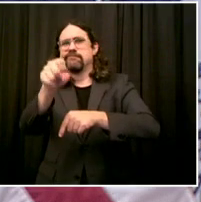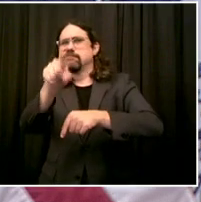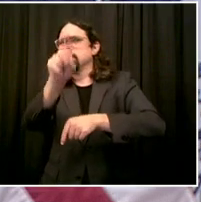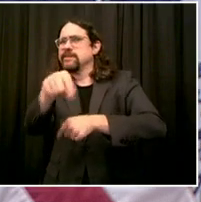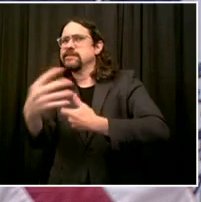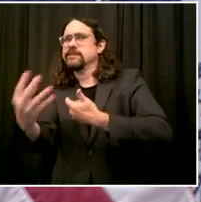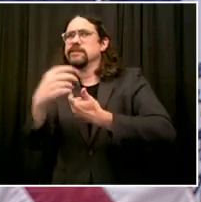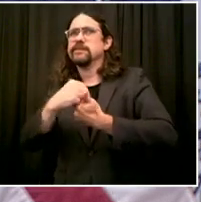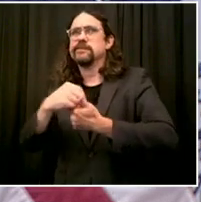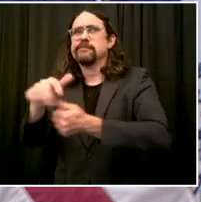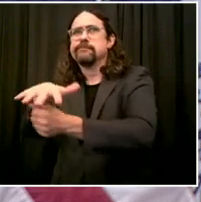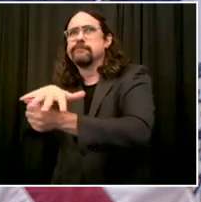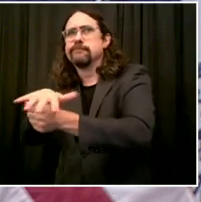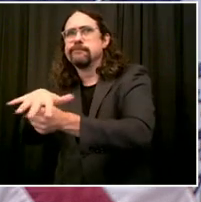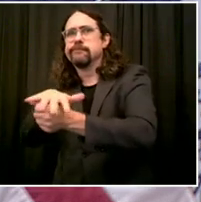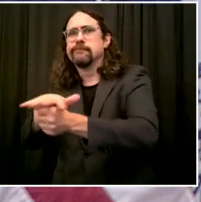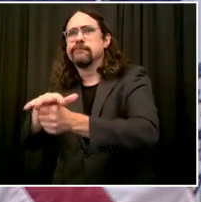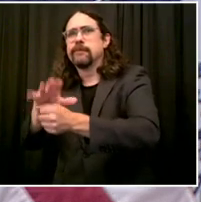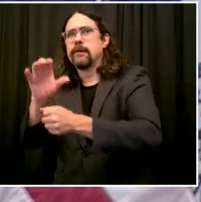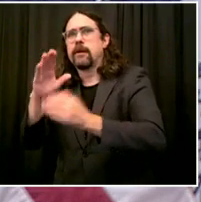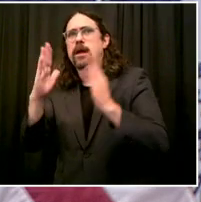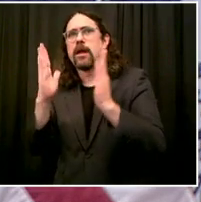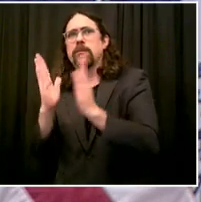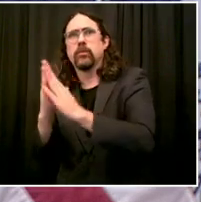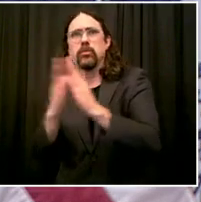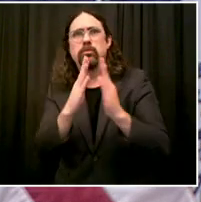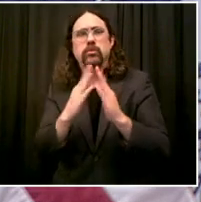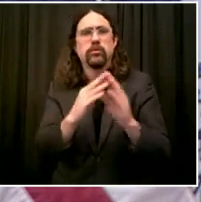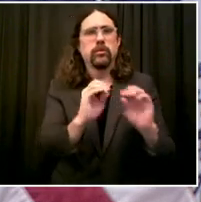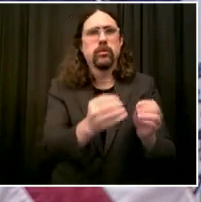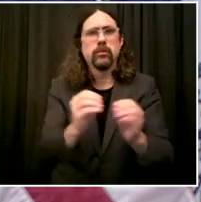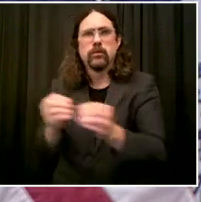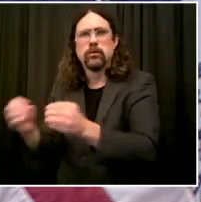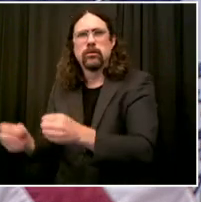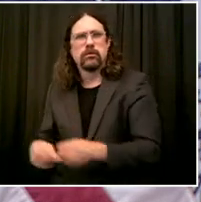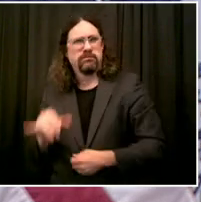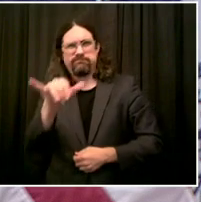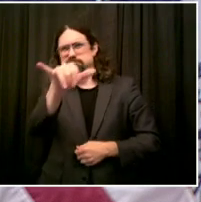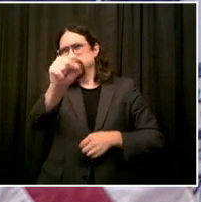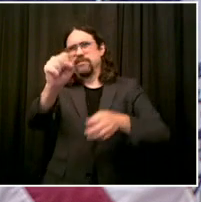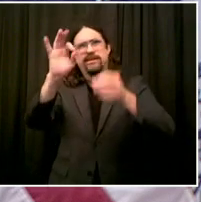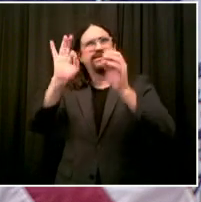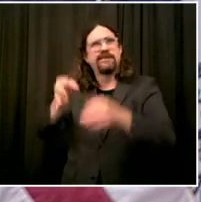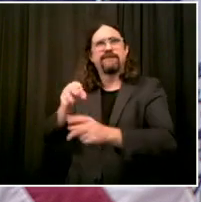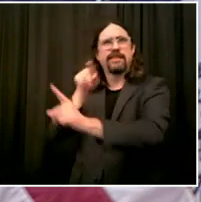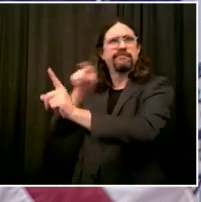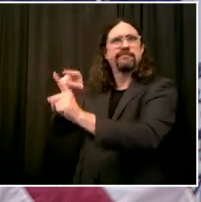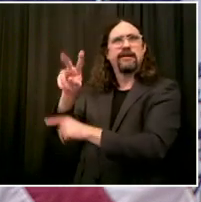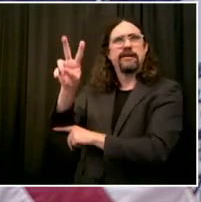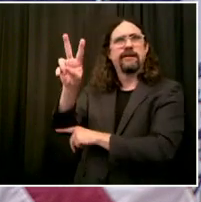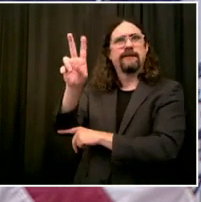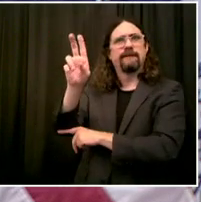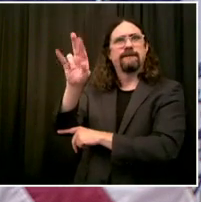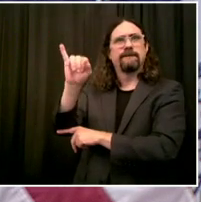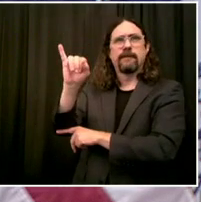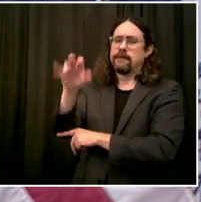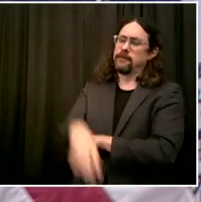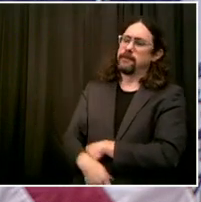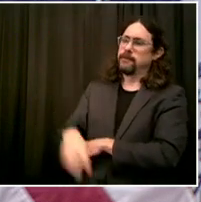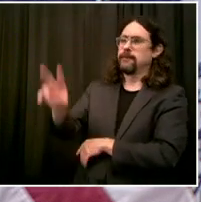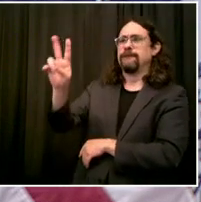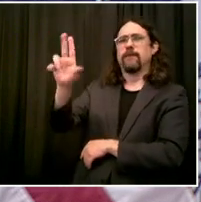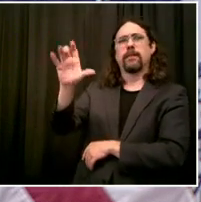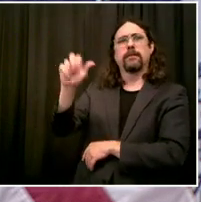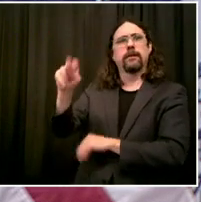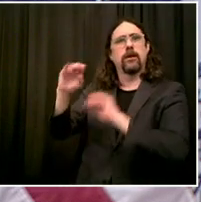asking a lot of Cure Violence Movement. Right now, the first thing I want the Cure Violence Movement, the crisis management system, to focus on is stopping shootings, which is what their